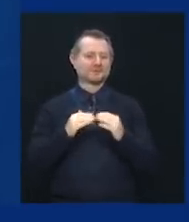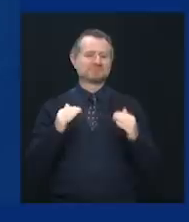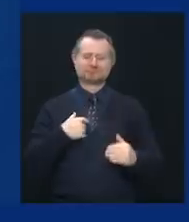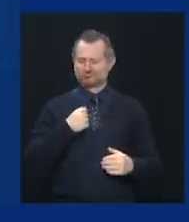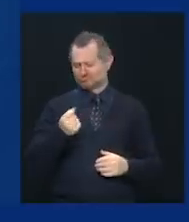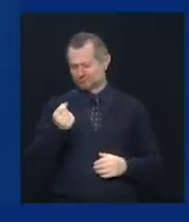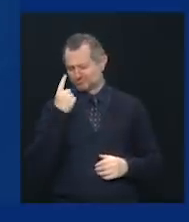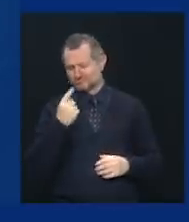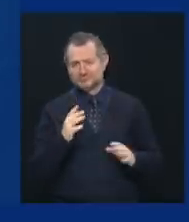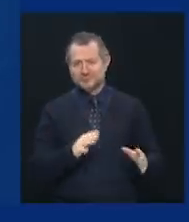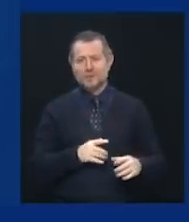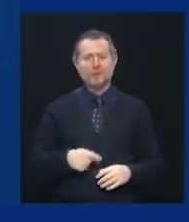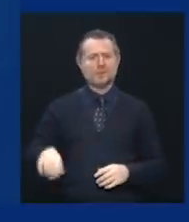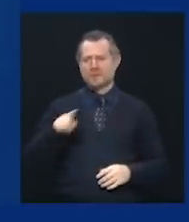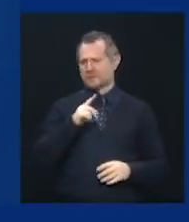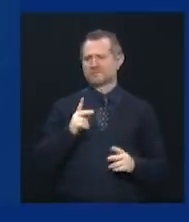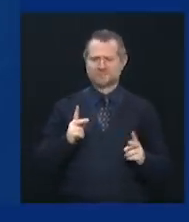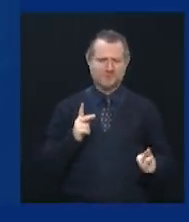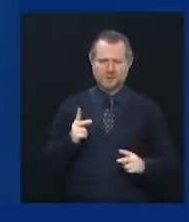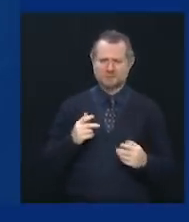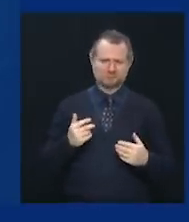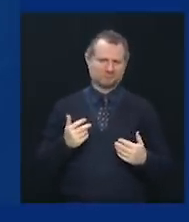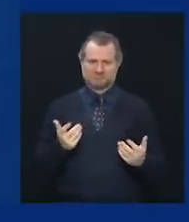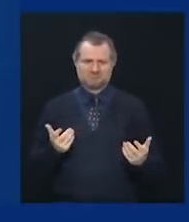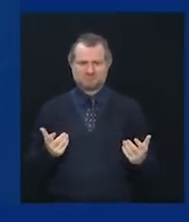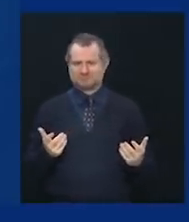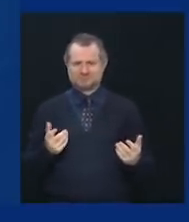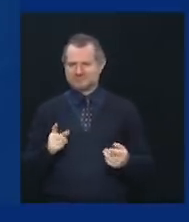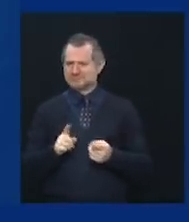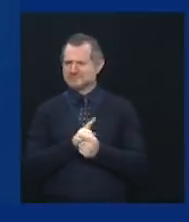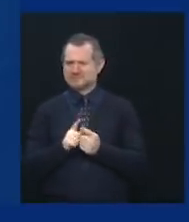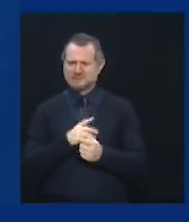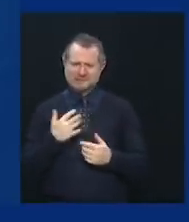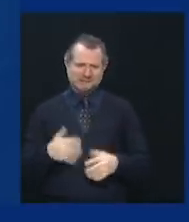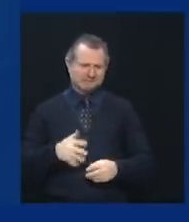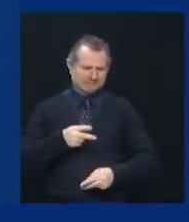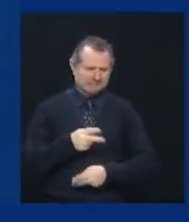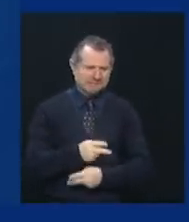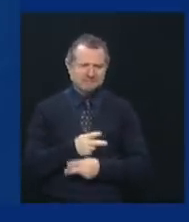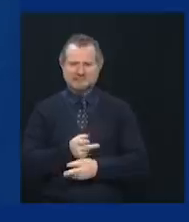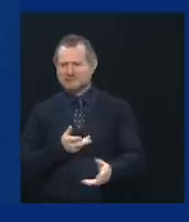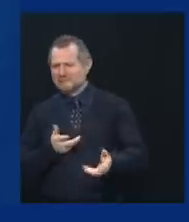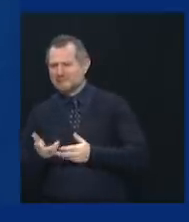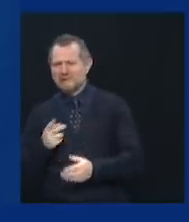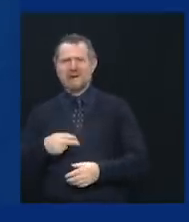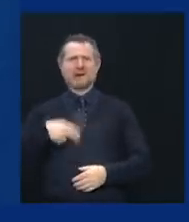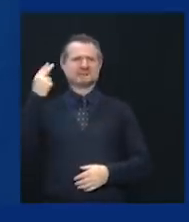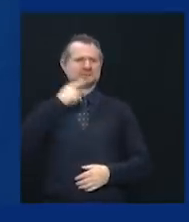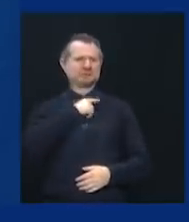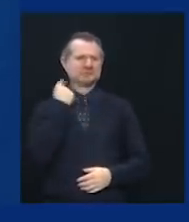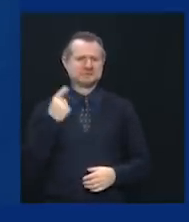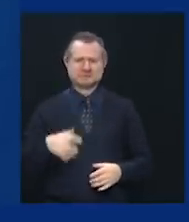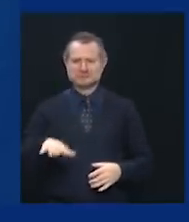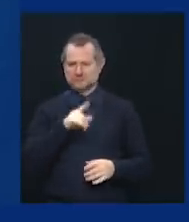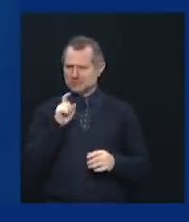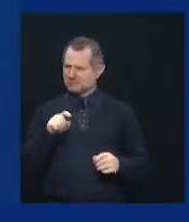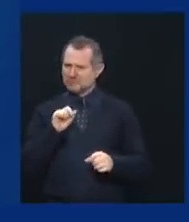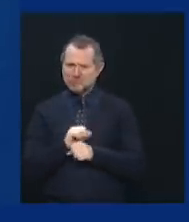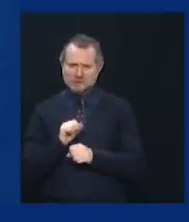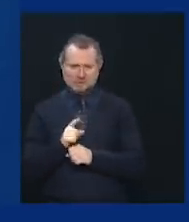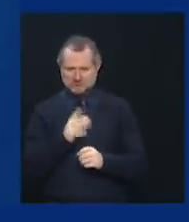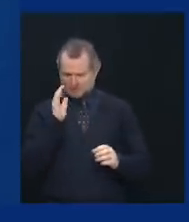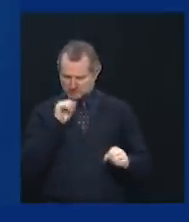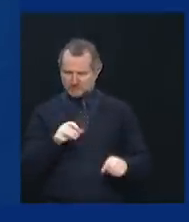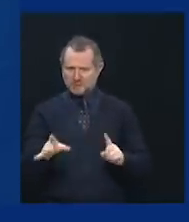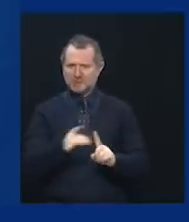workers are the people who are in the greatest danger of contracting the virus because